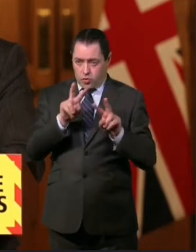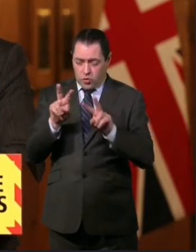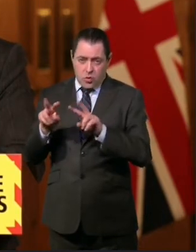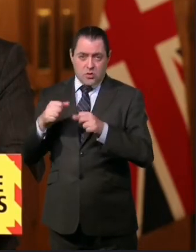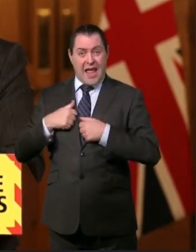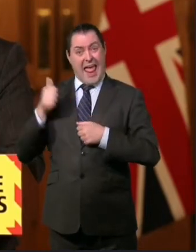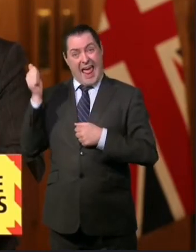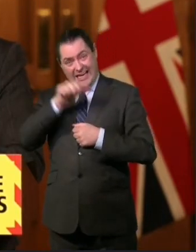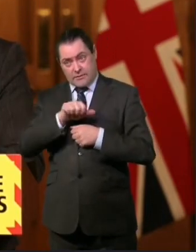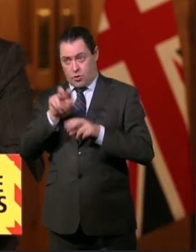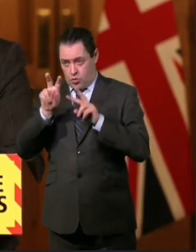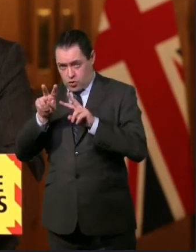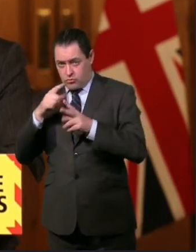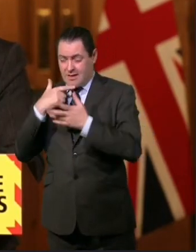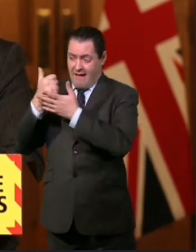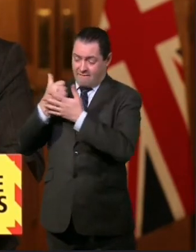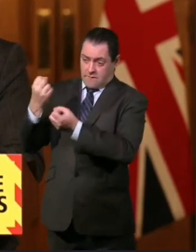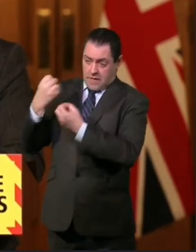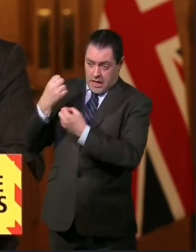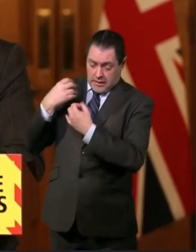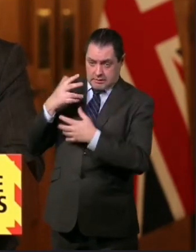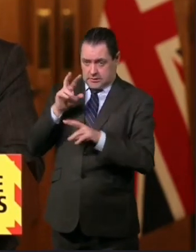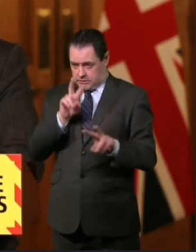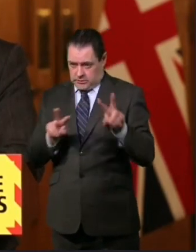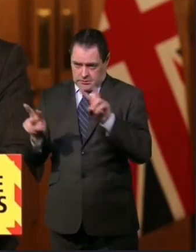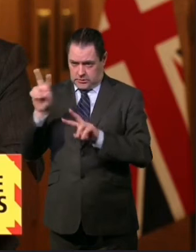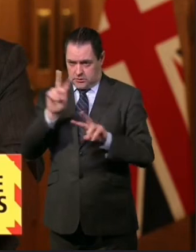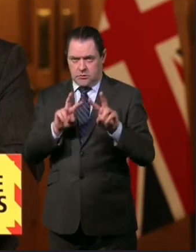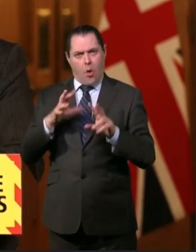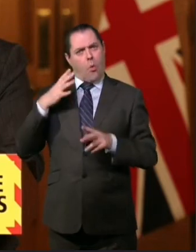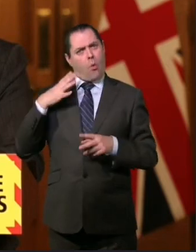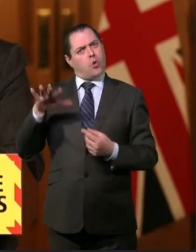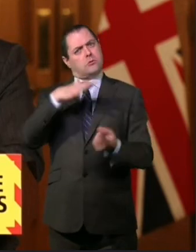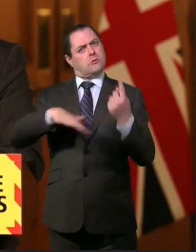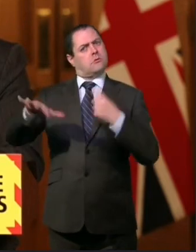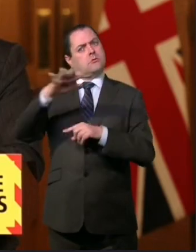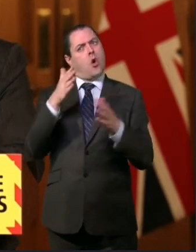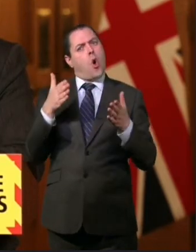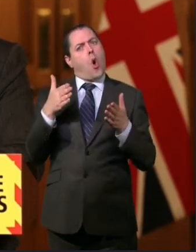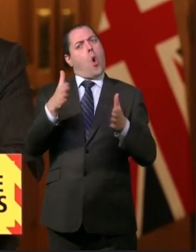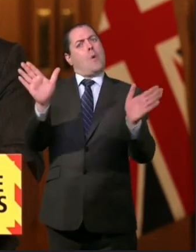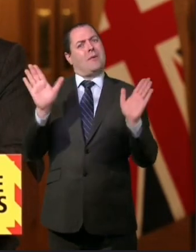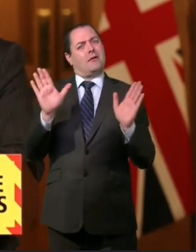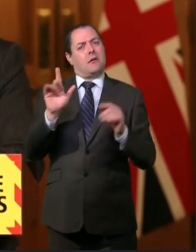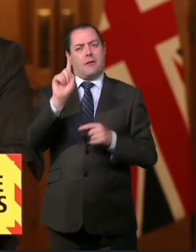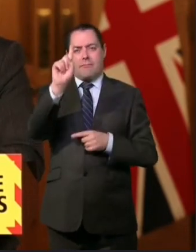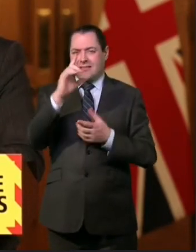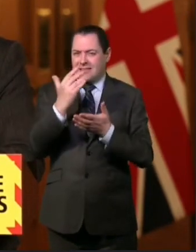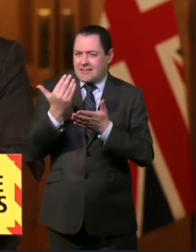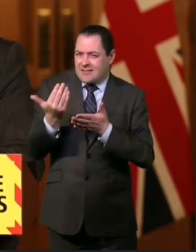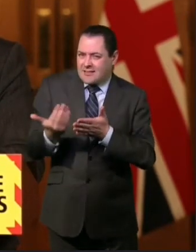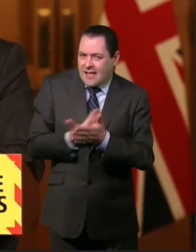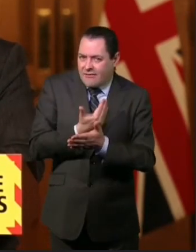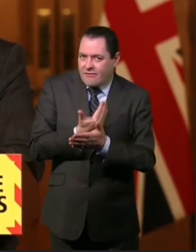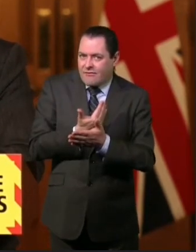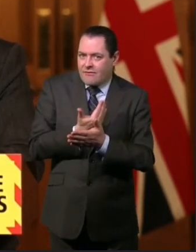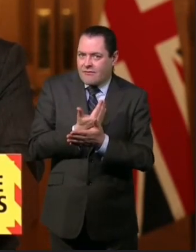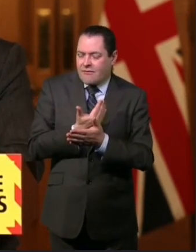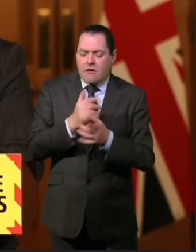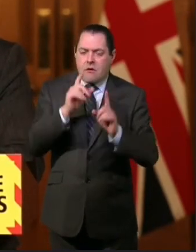to open up, but only safely, only cautiously. And I think that is, my view, that